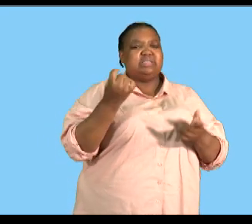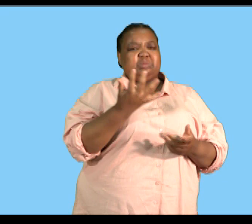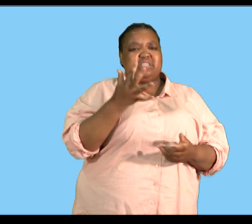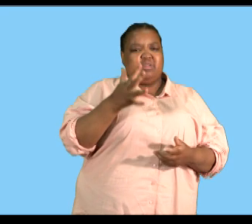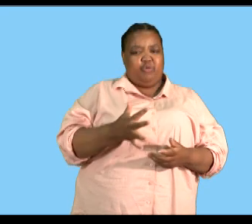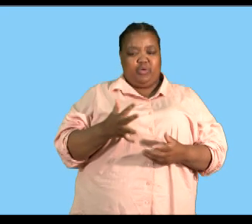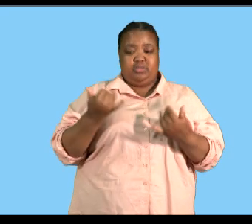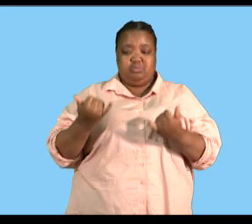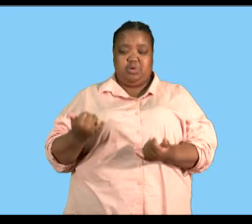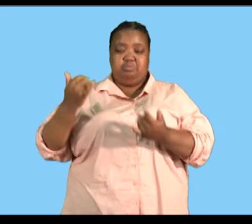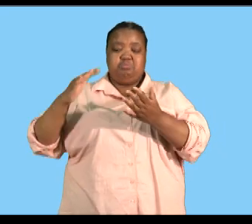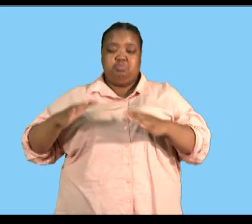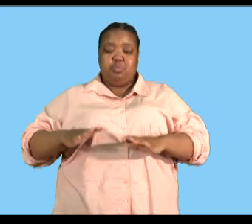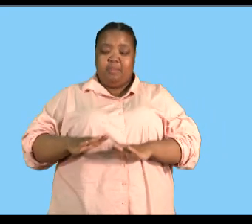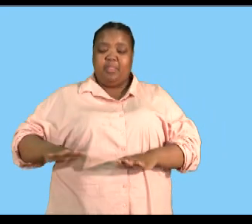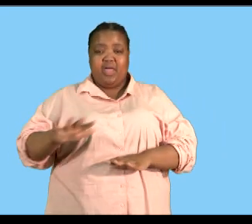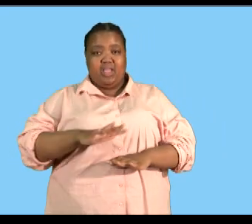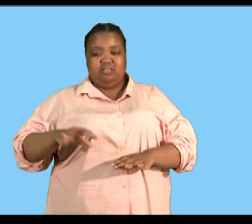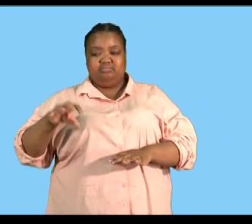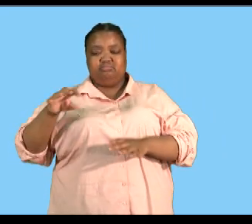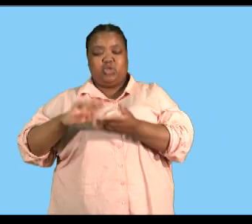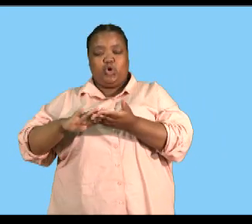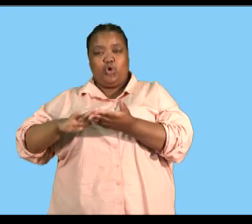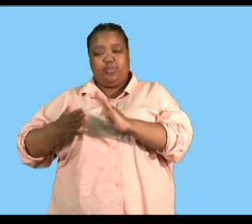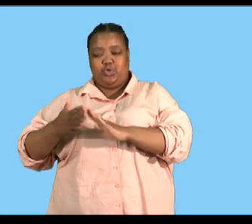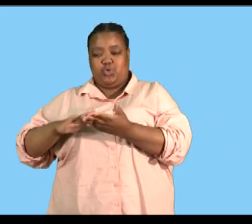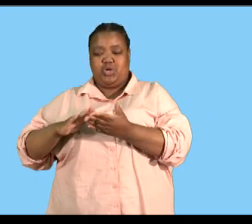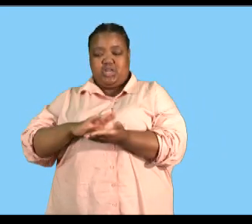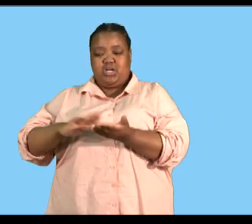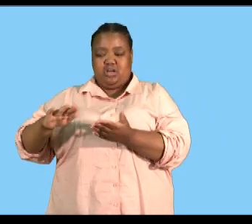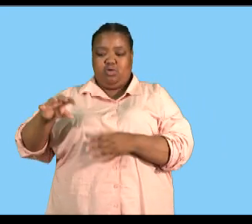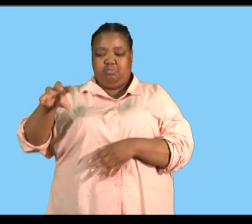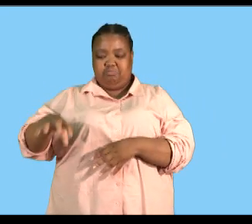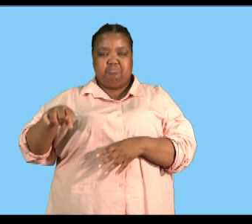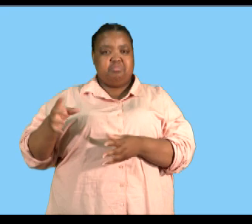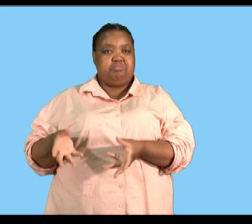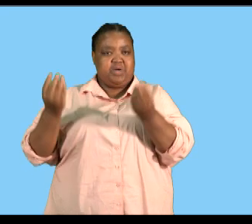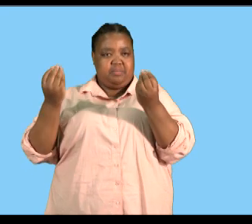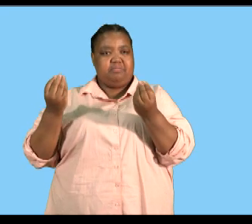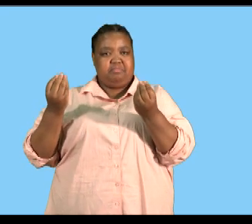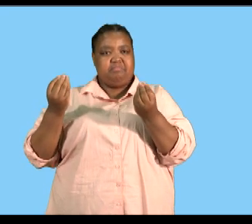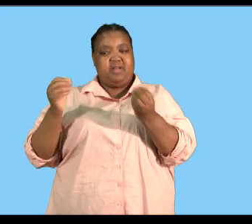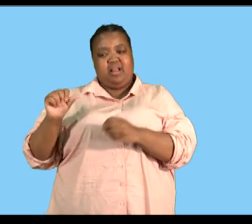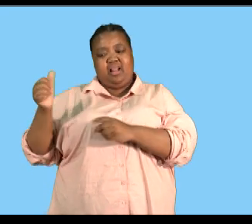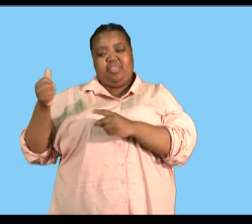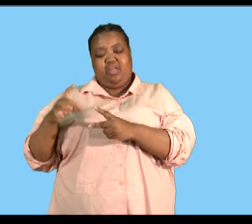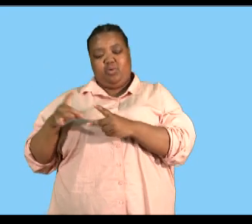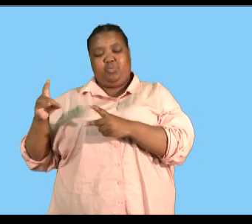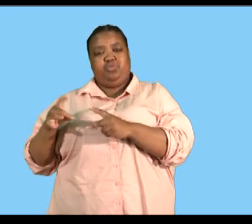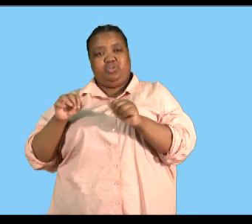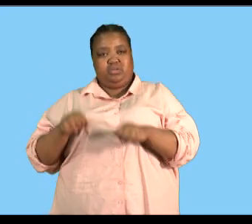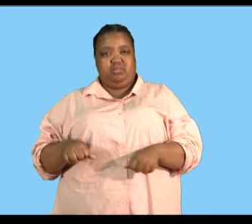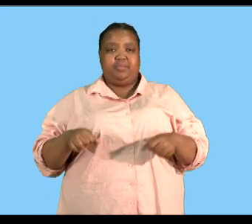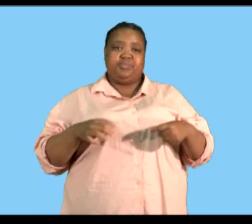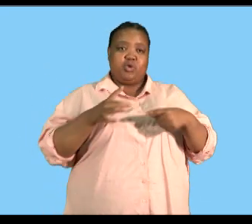another option, or as an option. Now, these are the two options. We have option A, of which is a school wall,